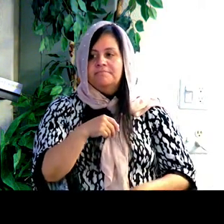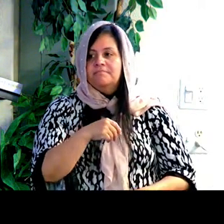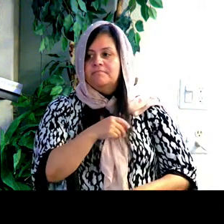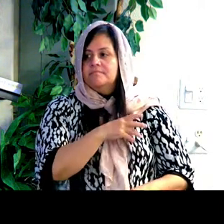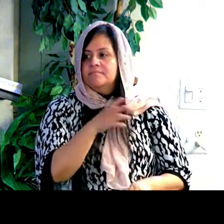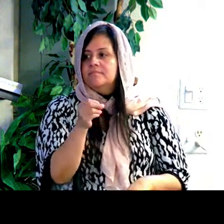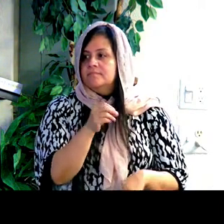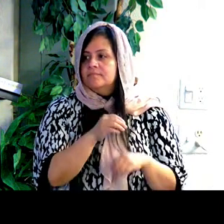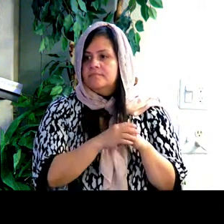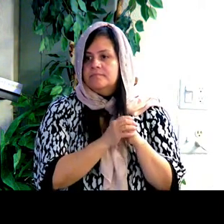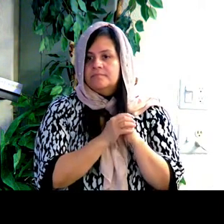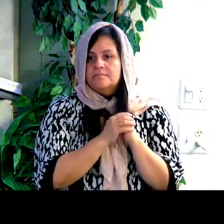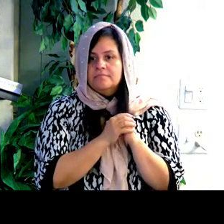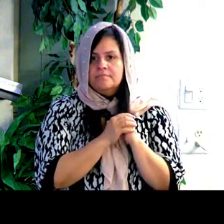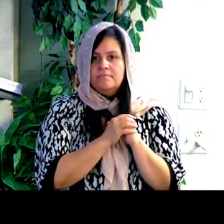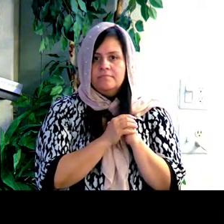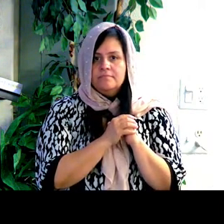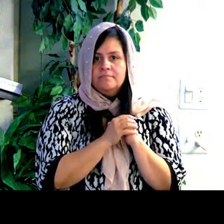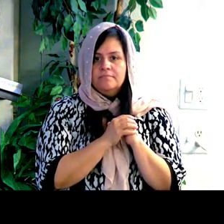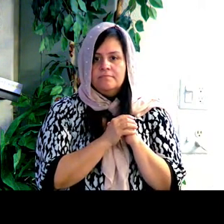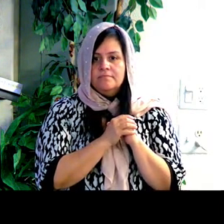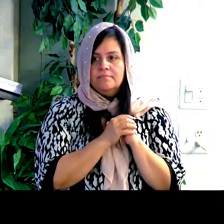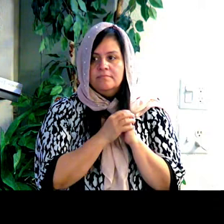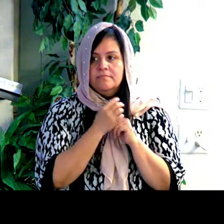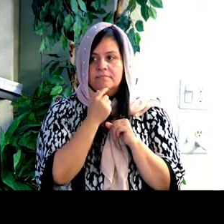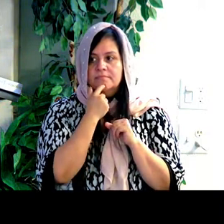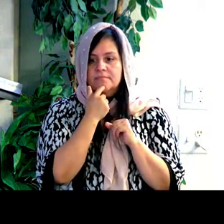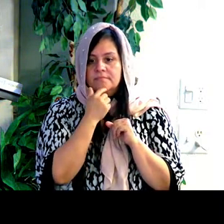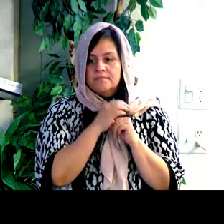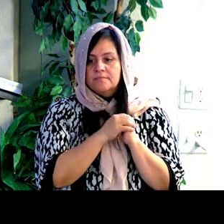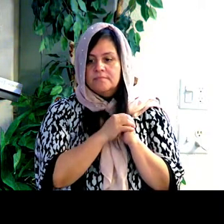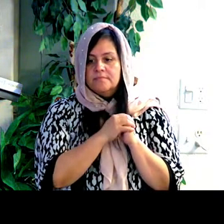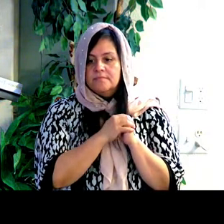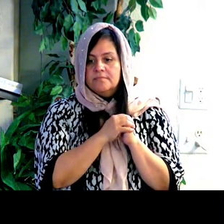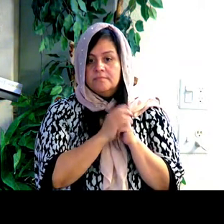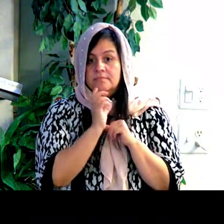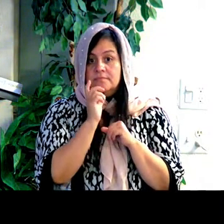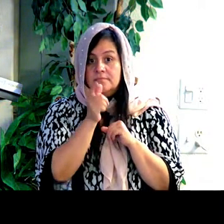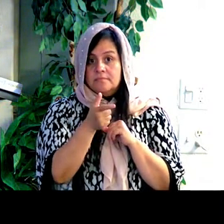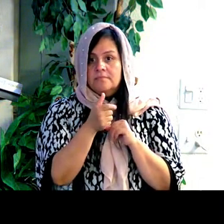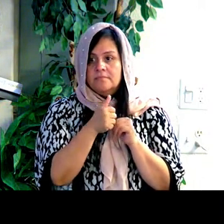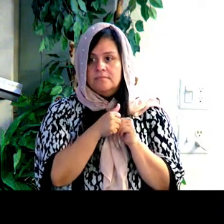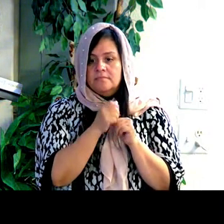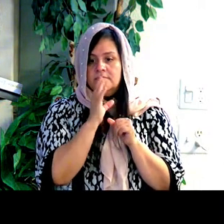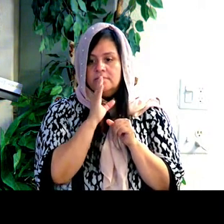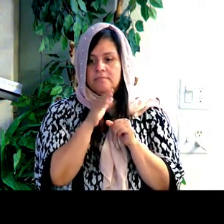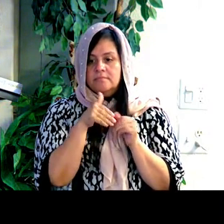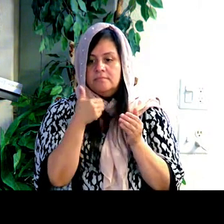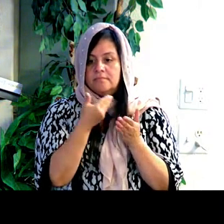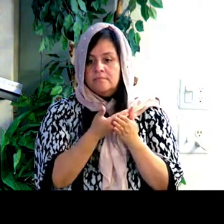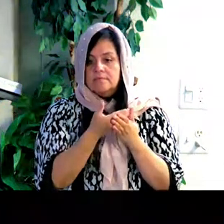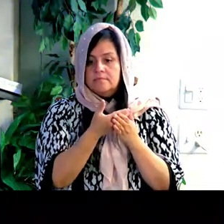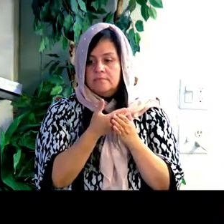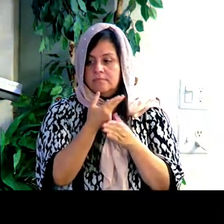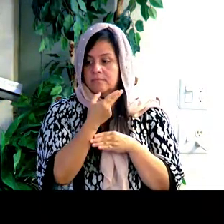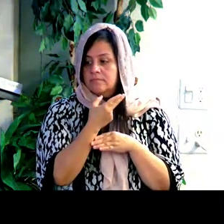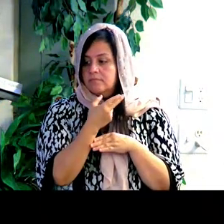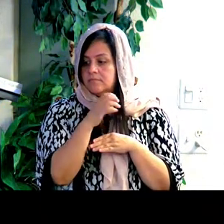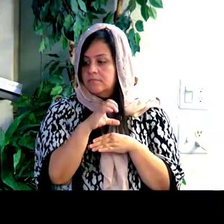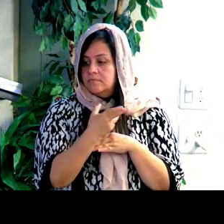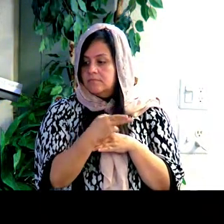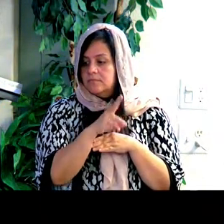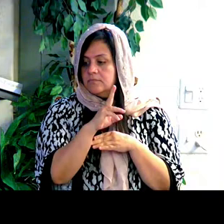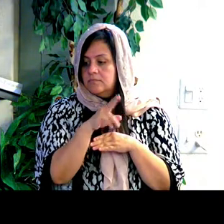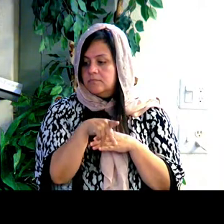and be led to the chupa. Y después llegaban a la chupa. The chupa was changed. Used to be a wedding